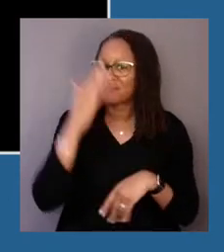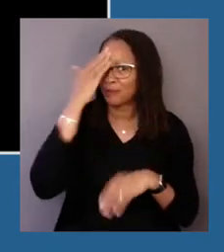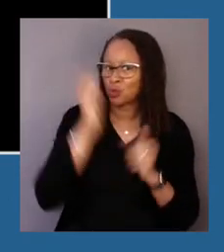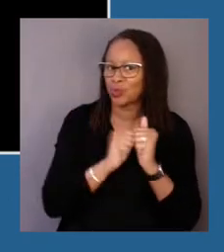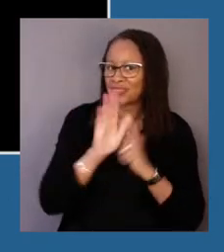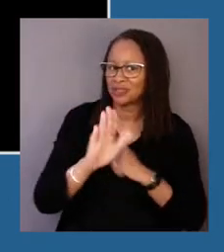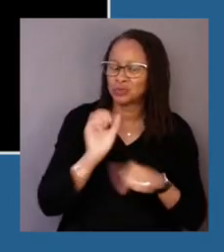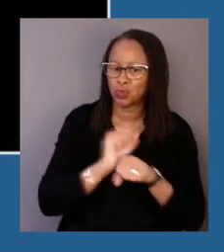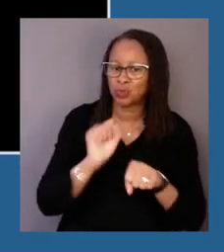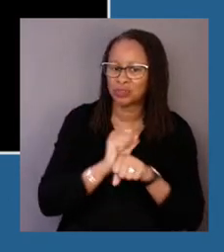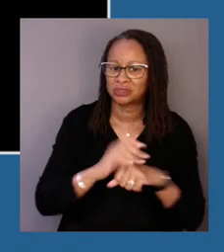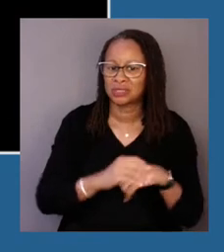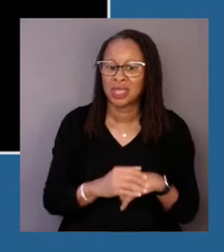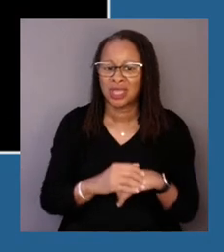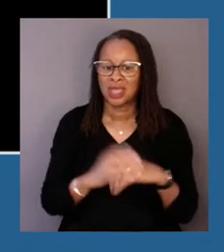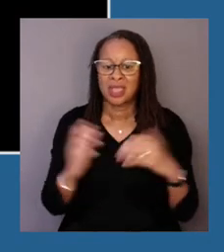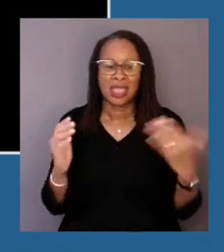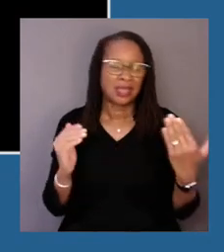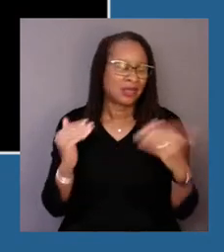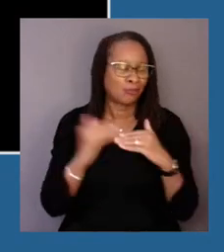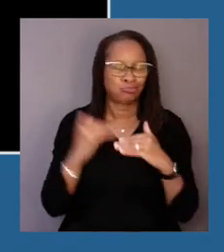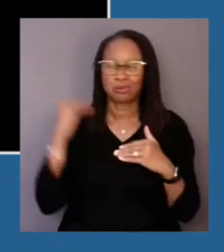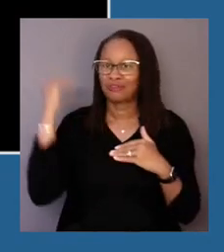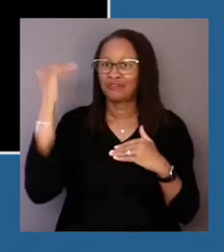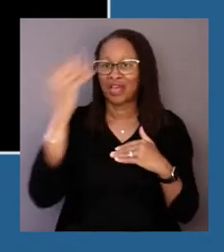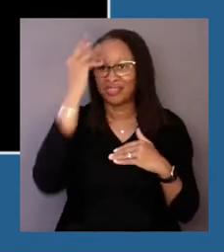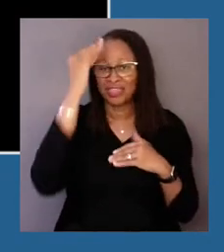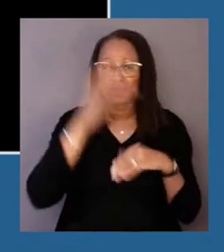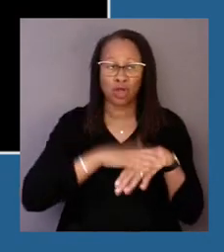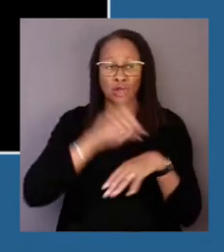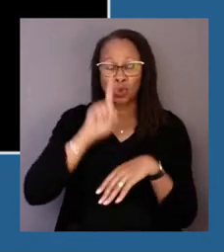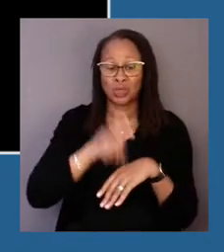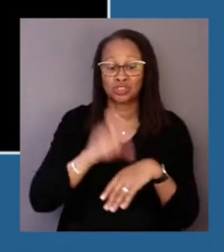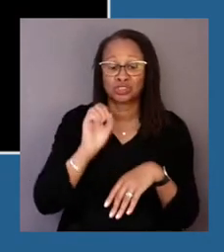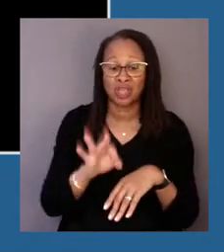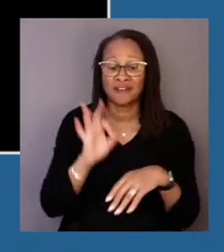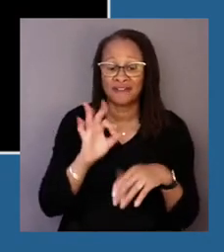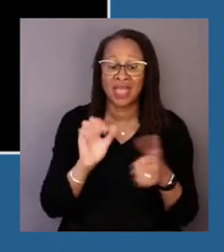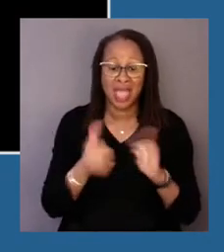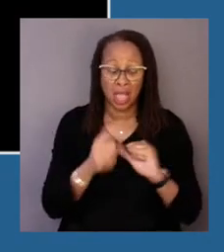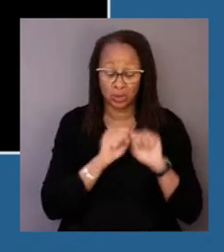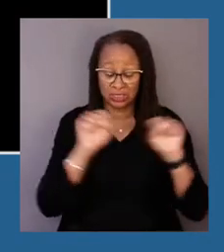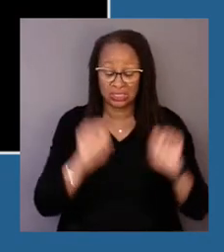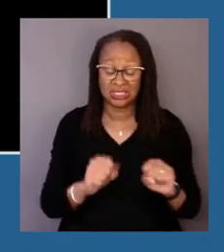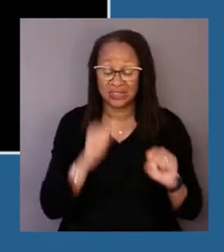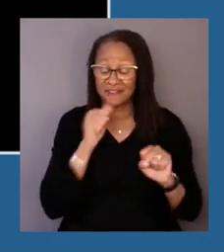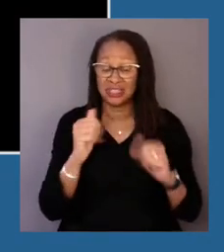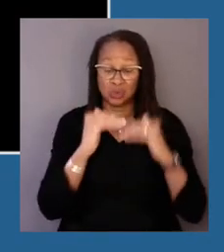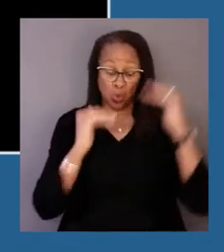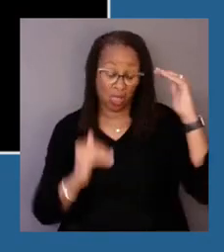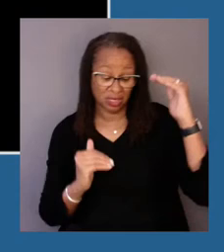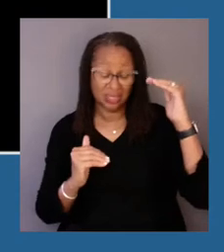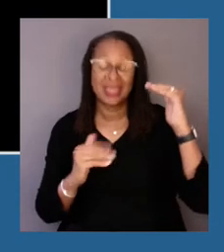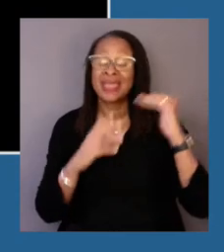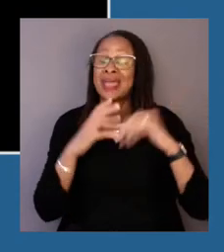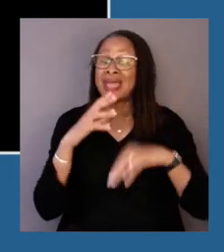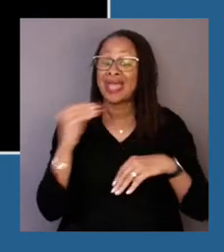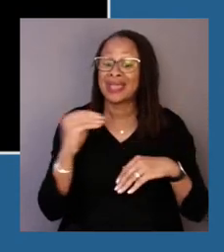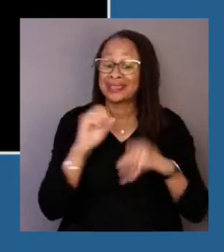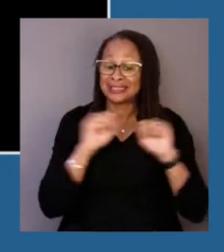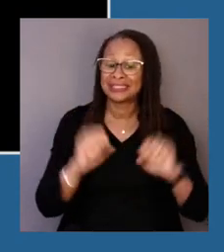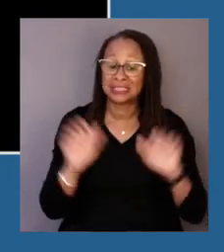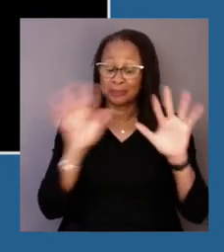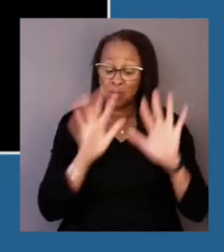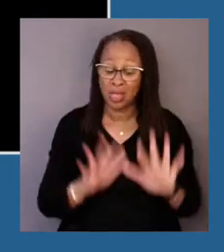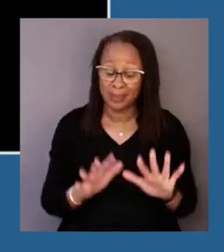a profound thinker on questions of how systems of inequality and systems of climate and ecological crisis